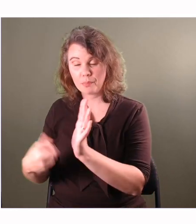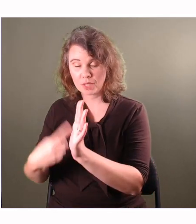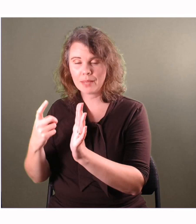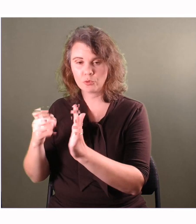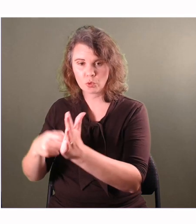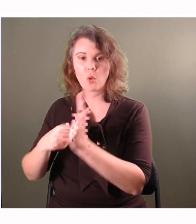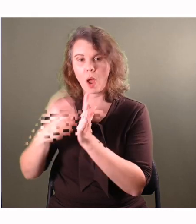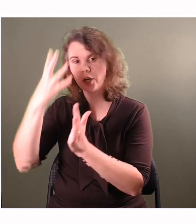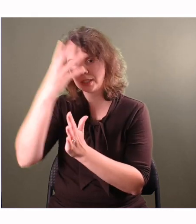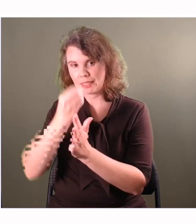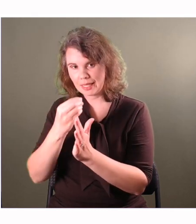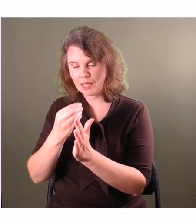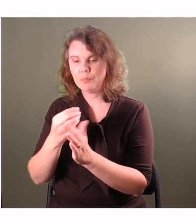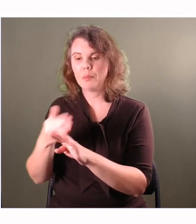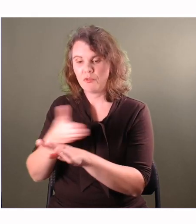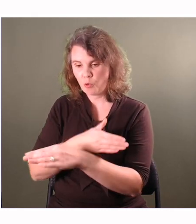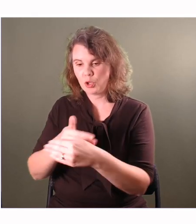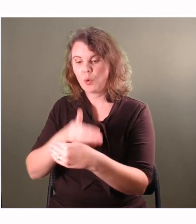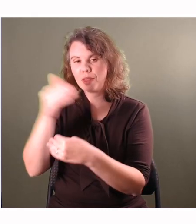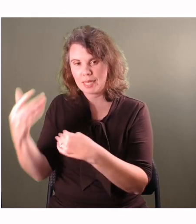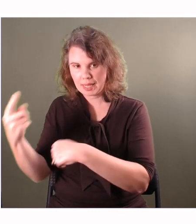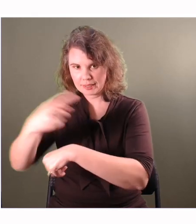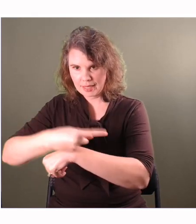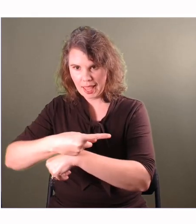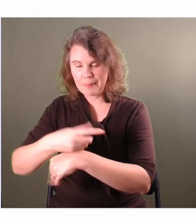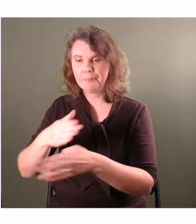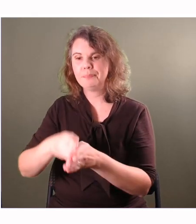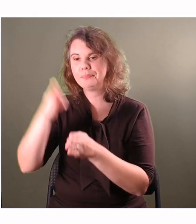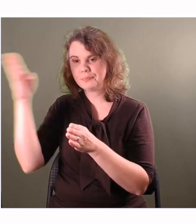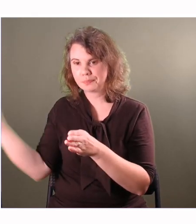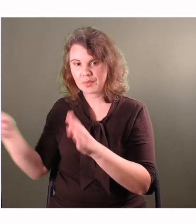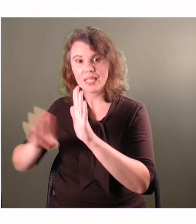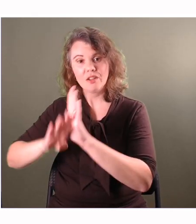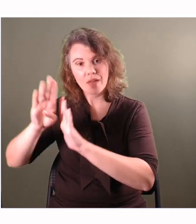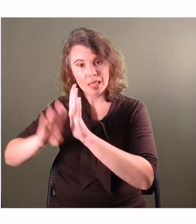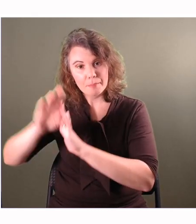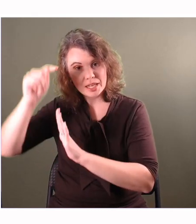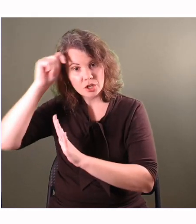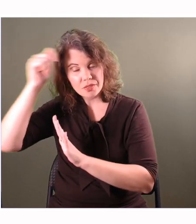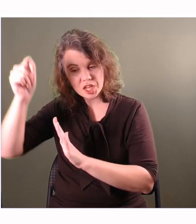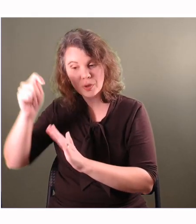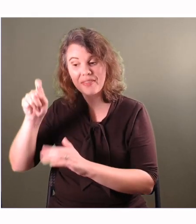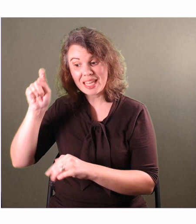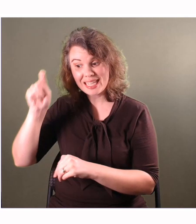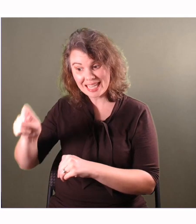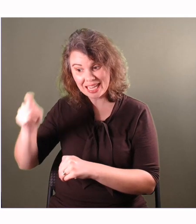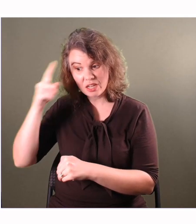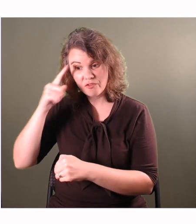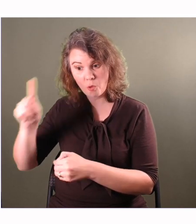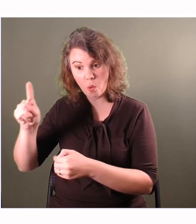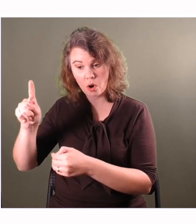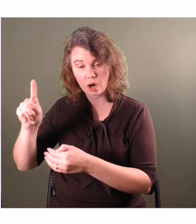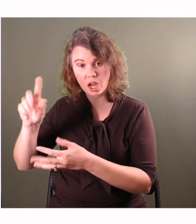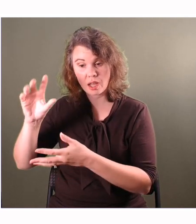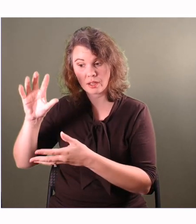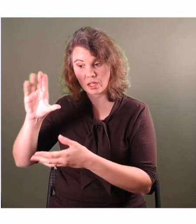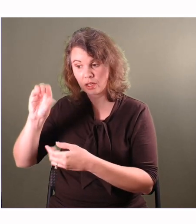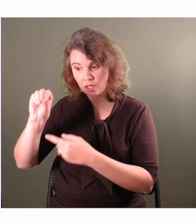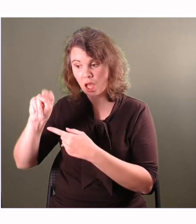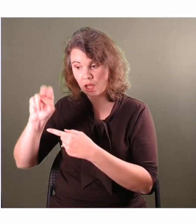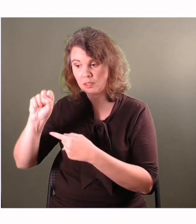require consolidation of net learning. And the developmental theory says the need for consolidation varies with